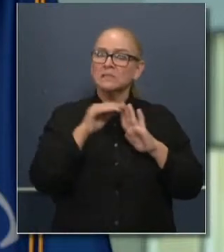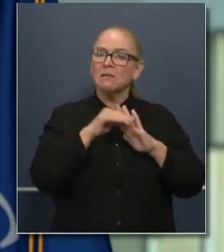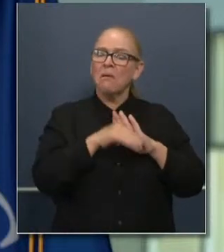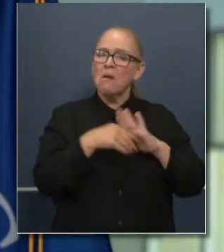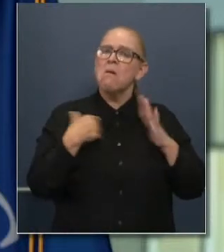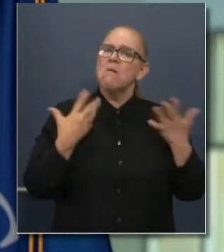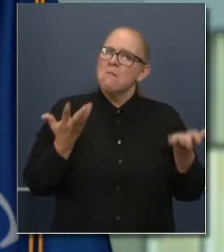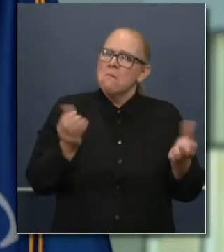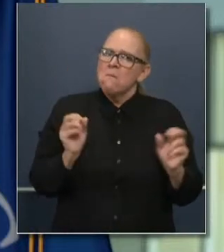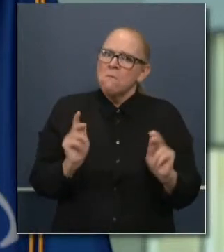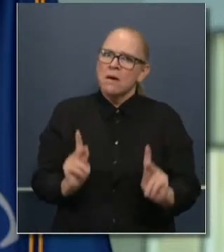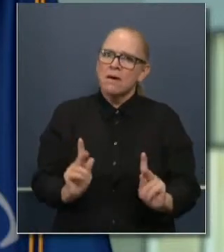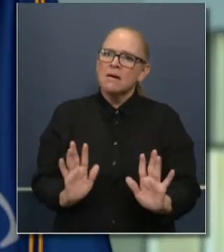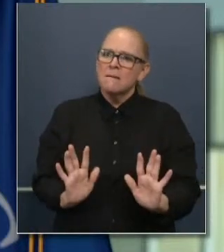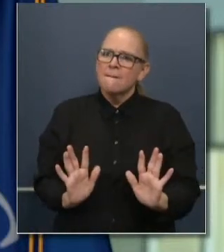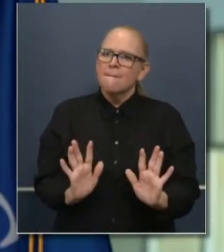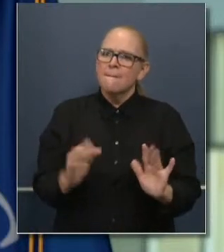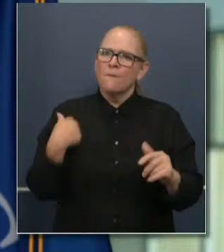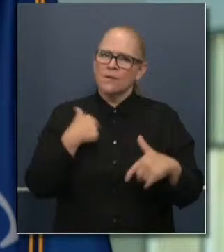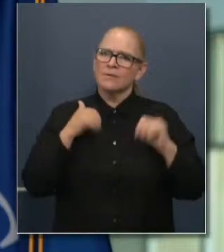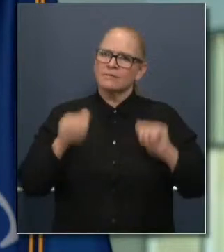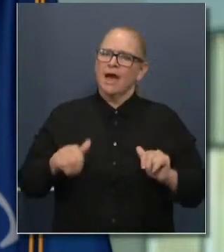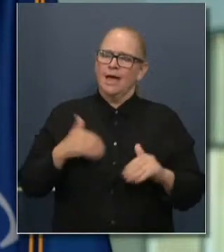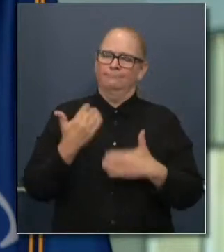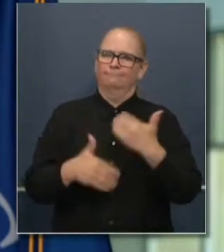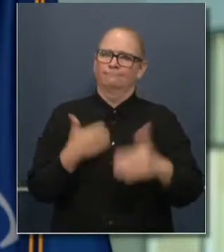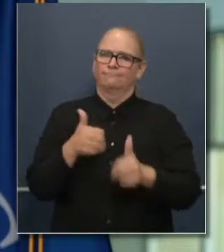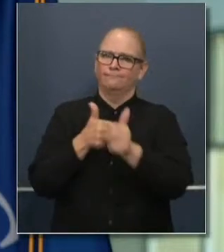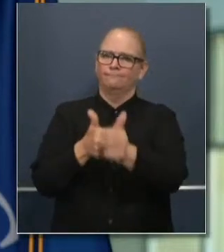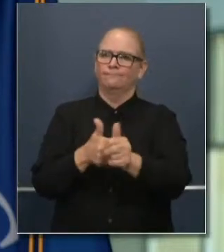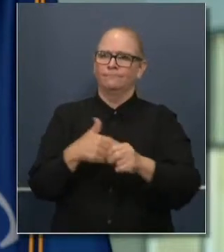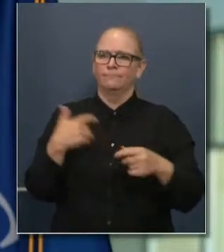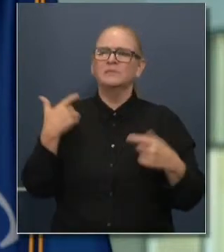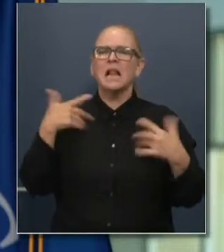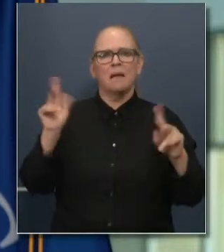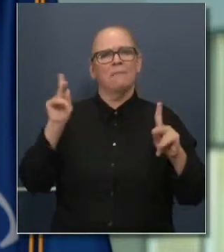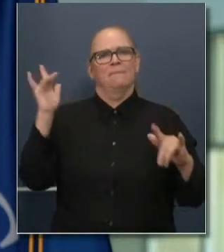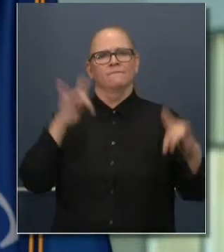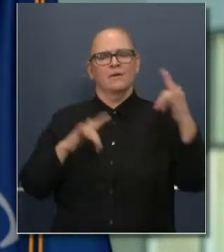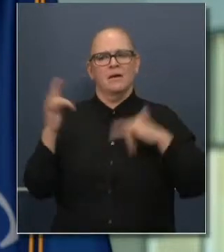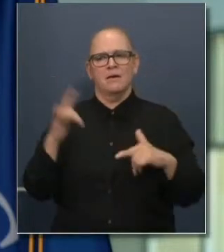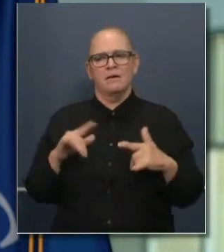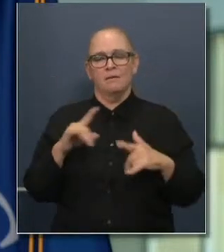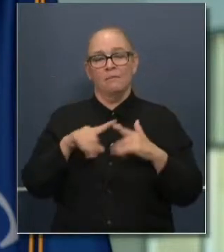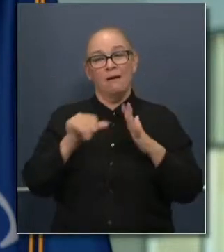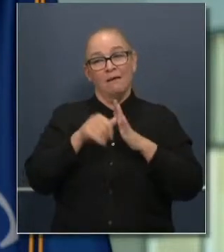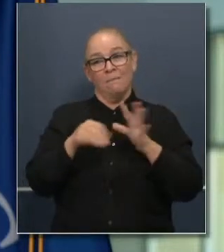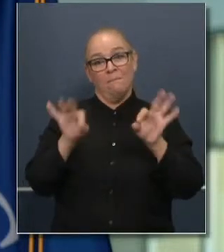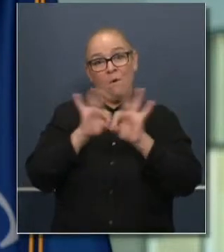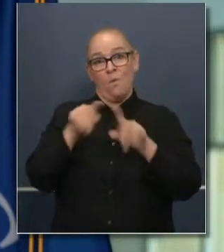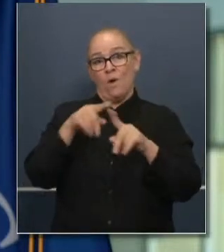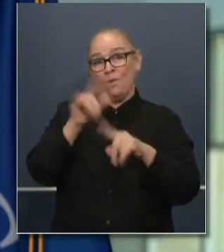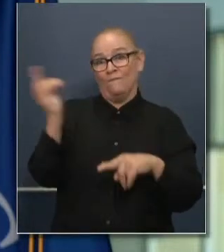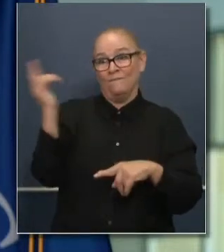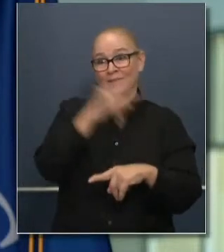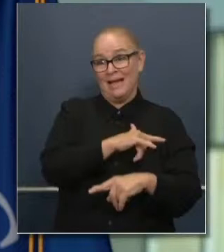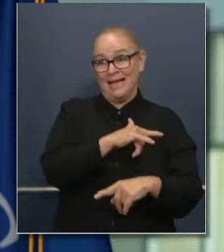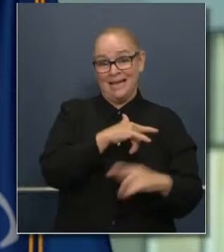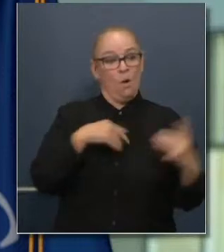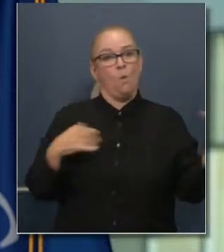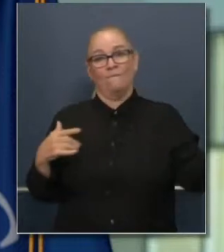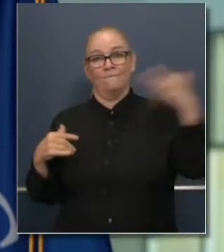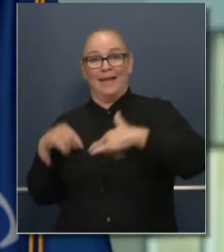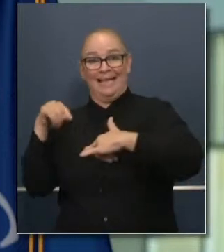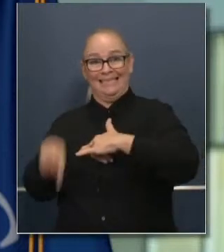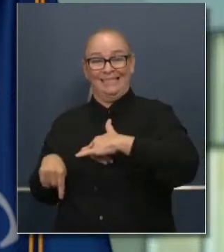can get our arms around this in a judicious way. Again, the key is when you do come in to the state, that